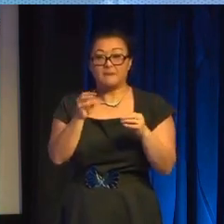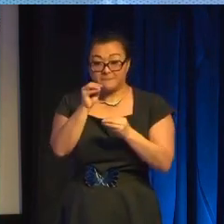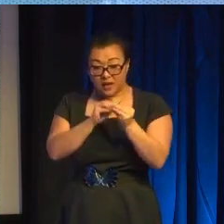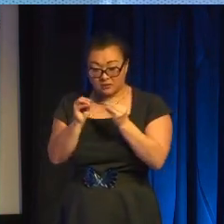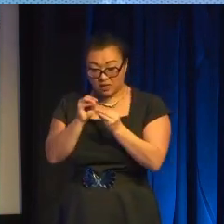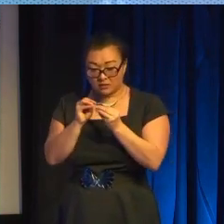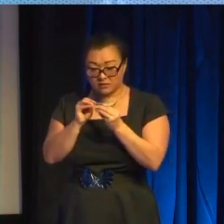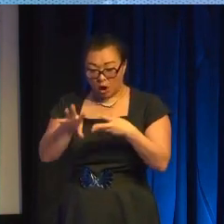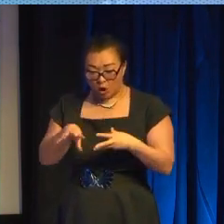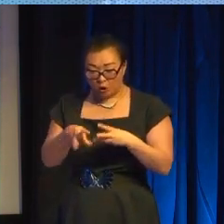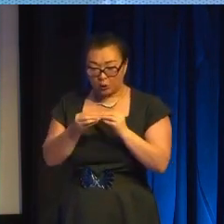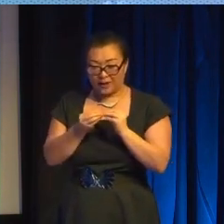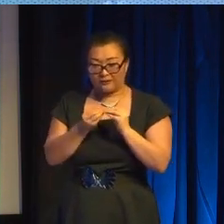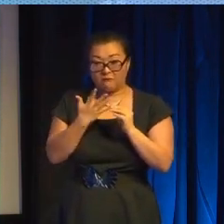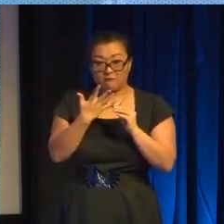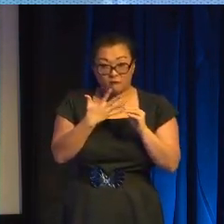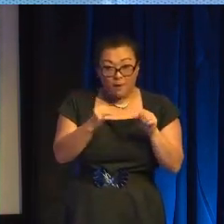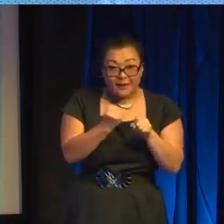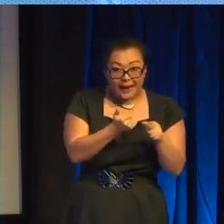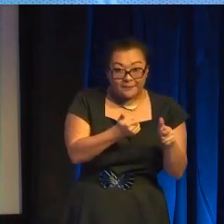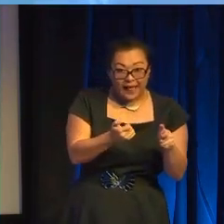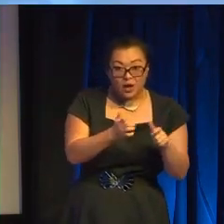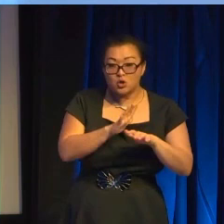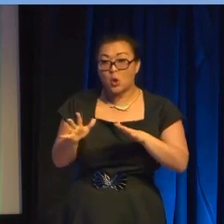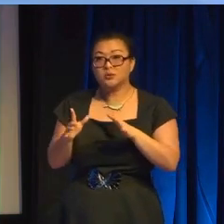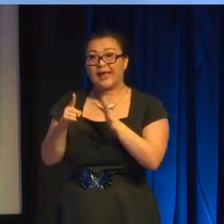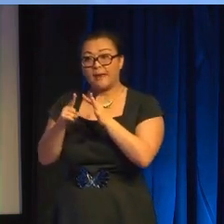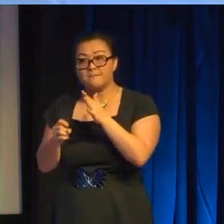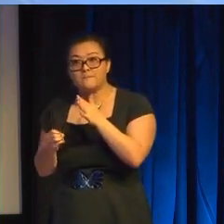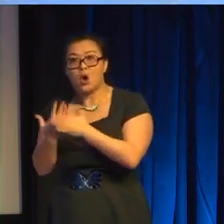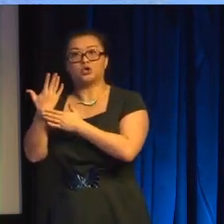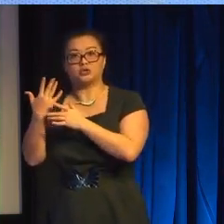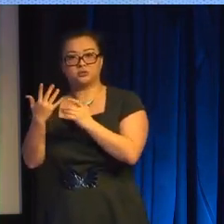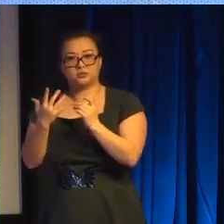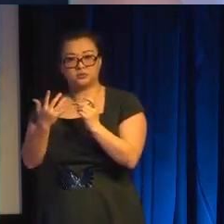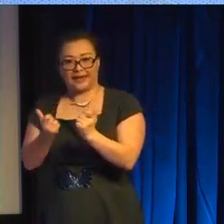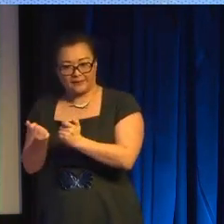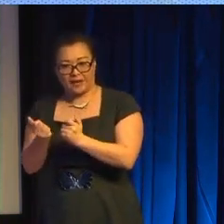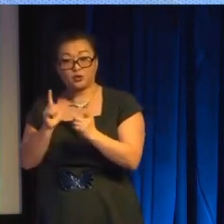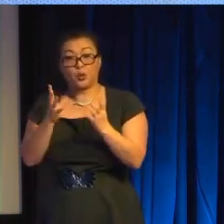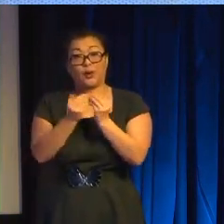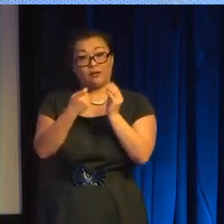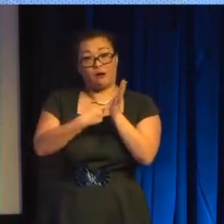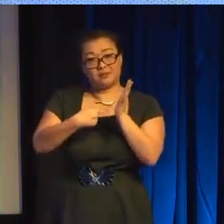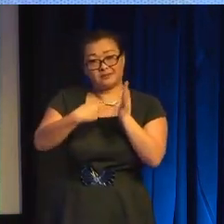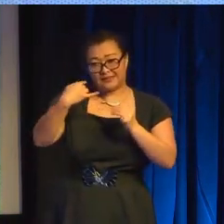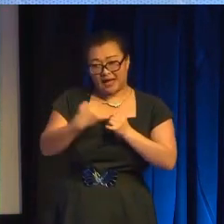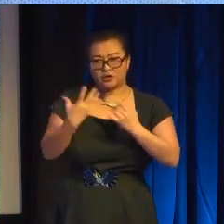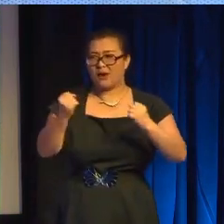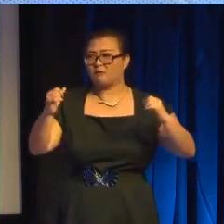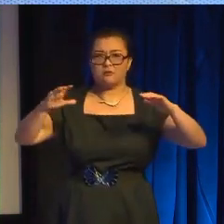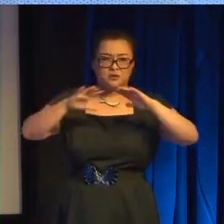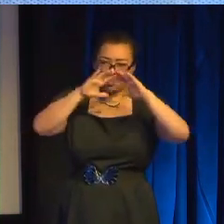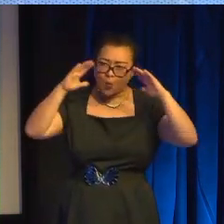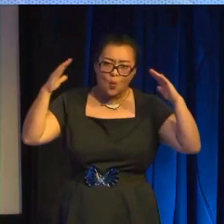emergent gameplay, if you see what I mean. There's a subtle difference. Because, with the RTS, you've got this idea of an enormous great world, and anything can happen in that